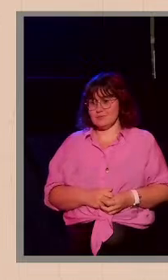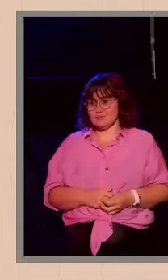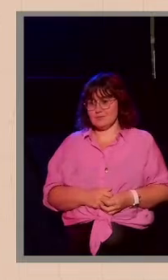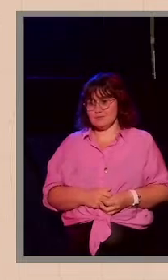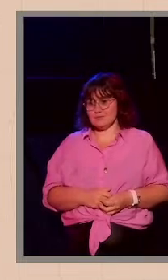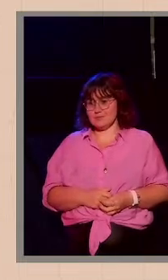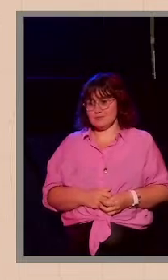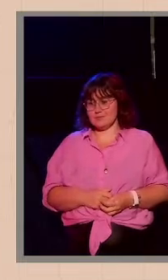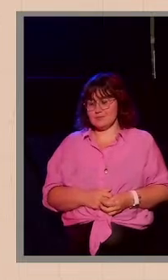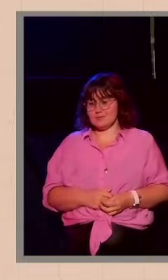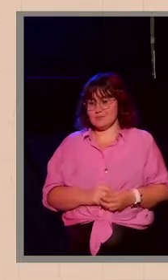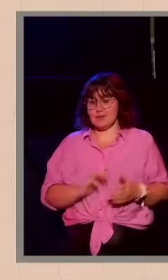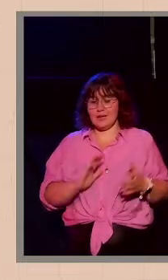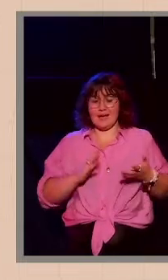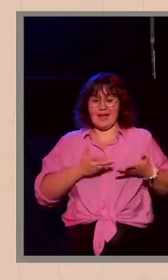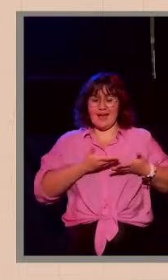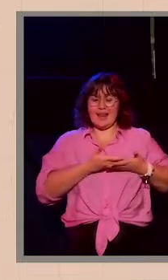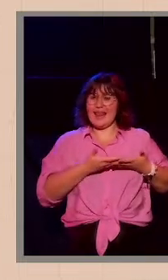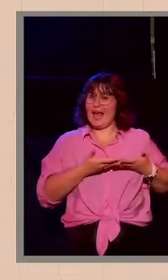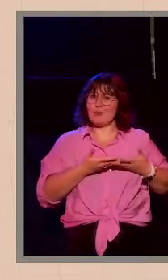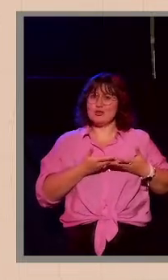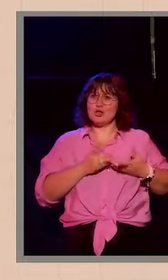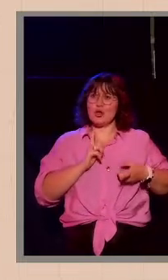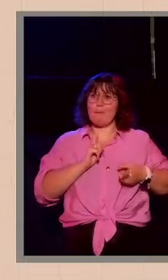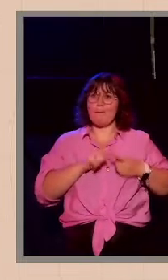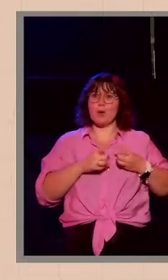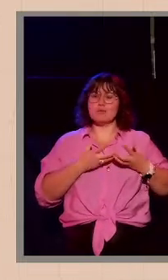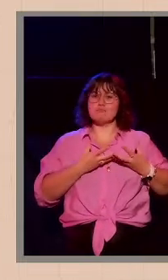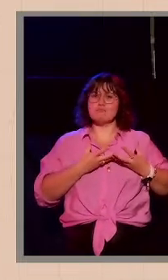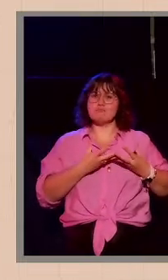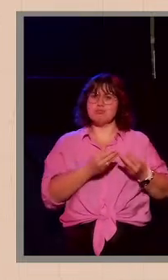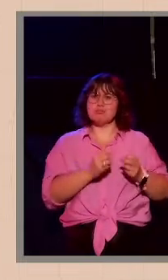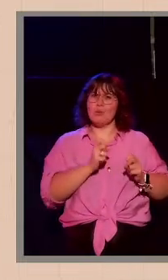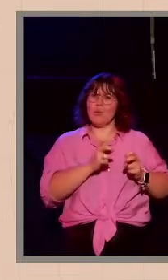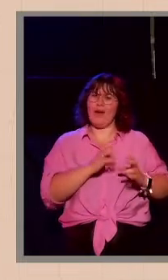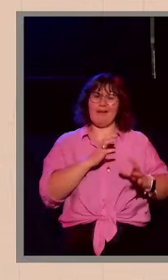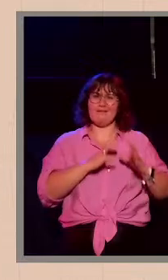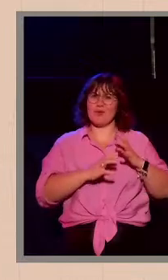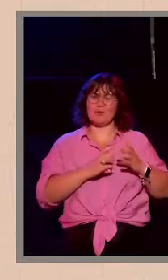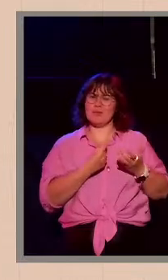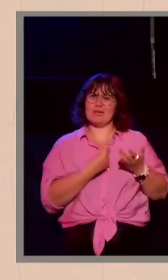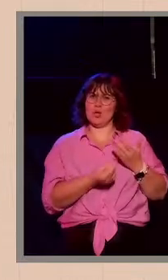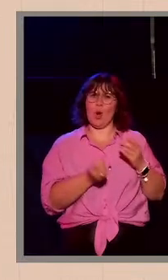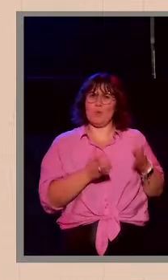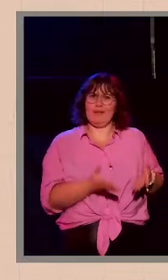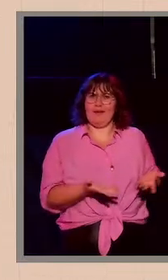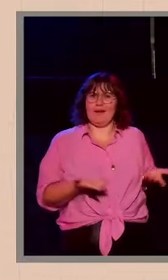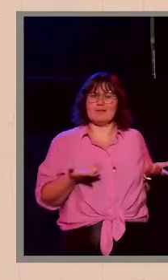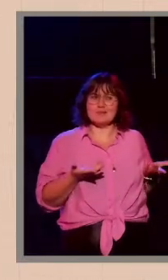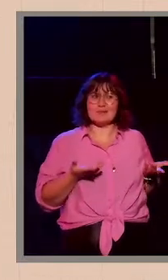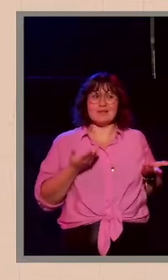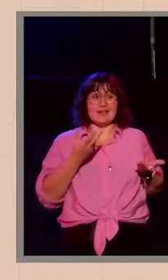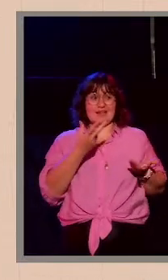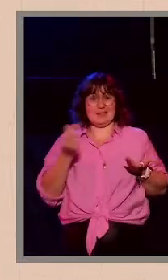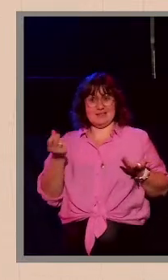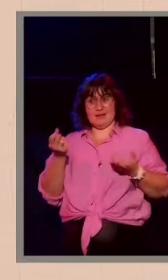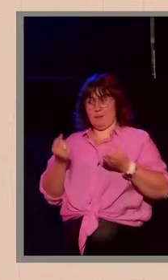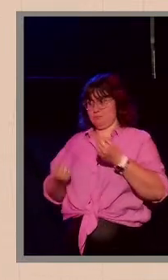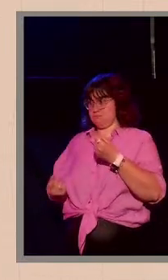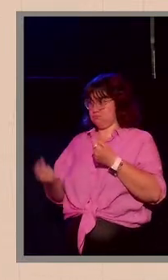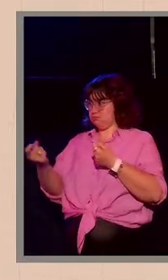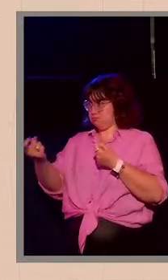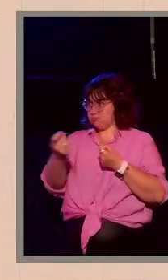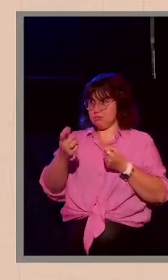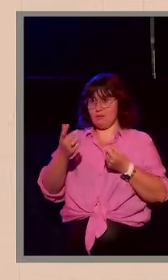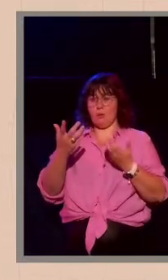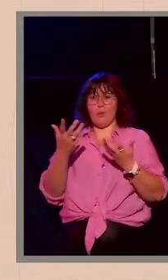that language is not the most efficient means of communication. And in some instances, or